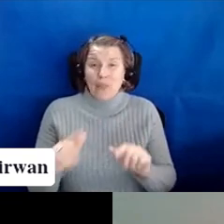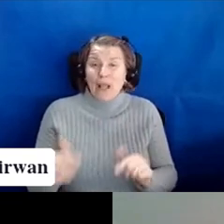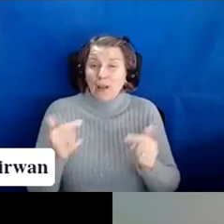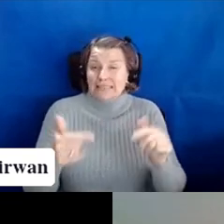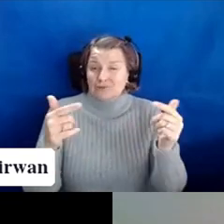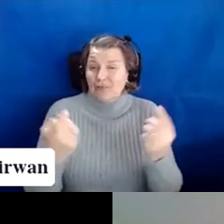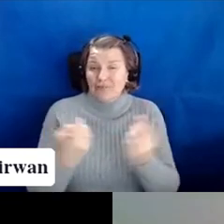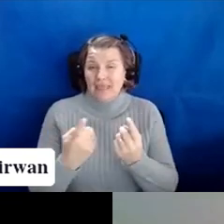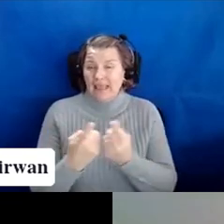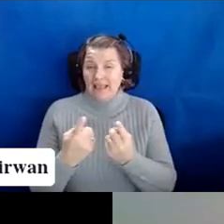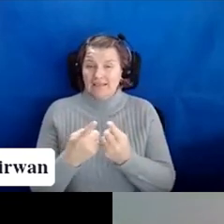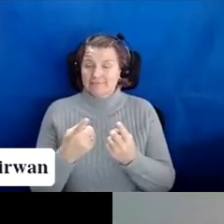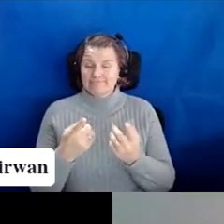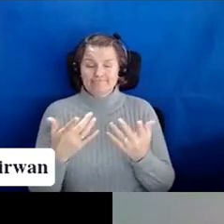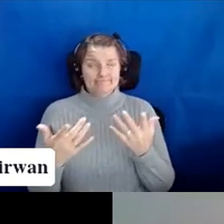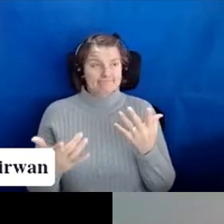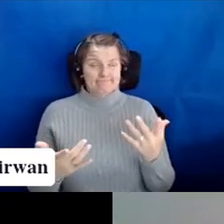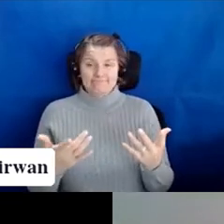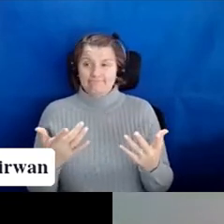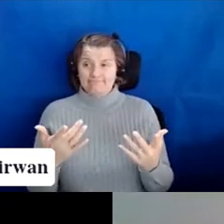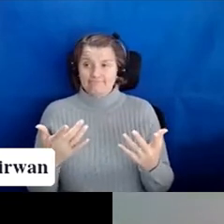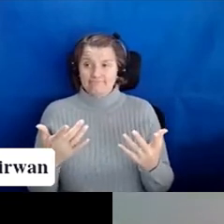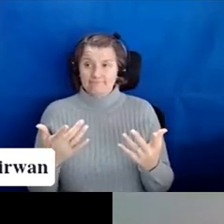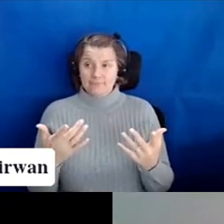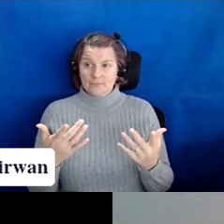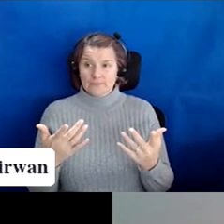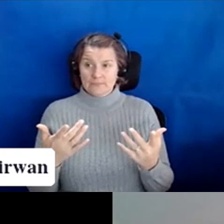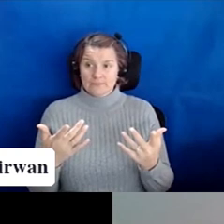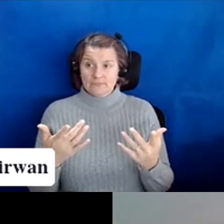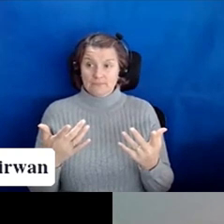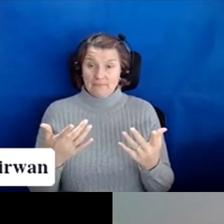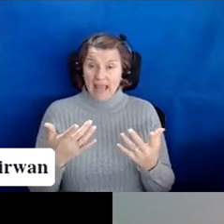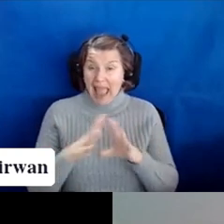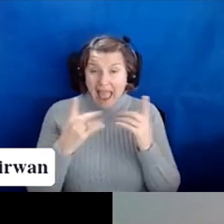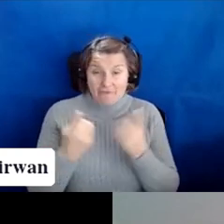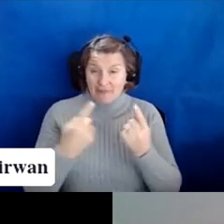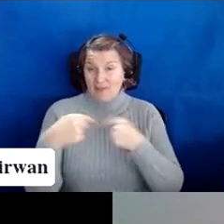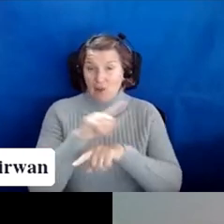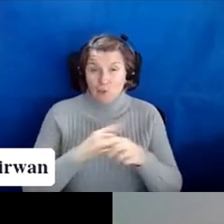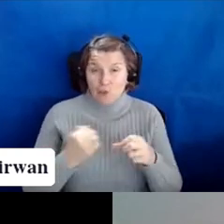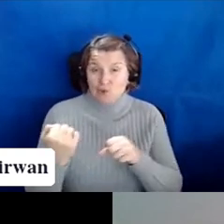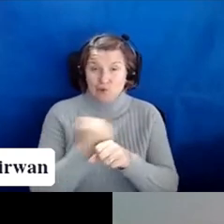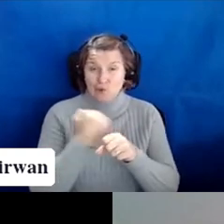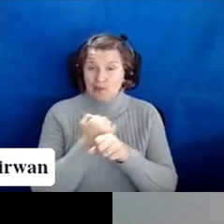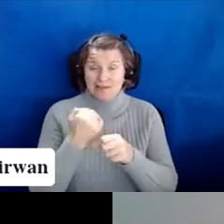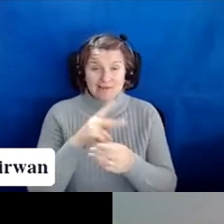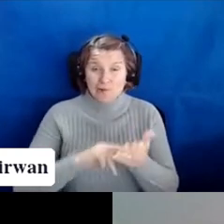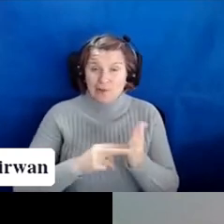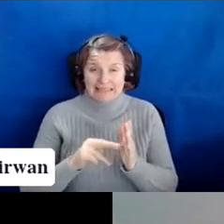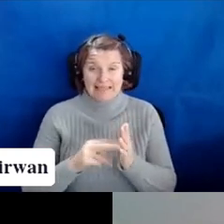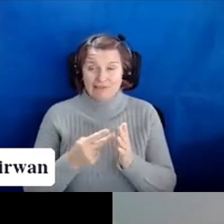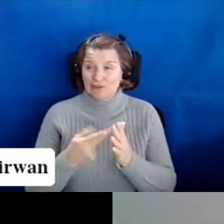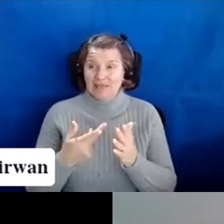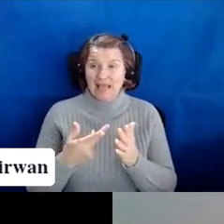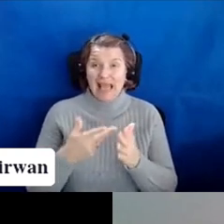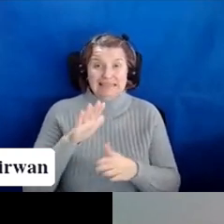piece, it's just that, yeah, I think that, you know, everything that we're doing as an organisation, and STEP is